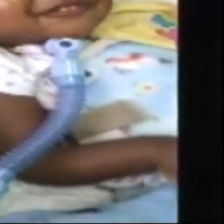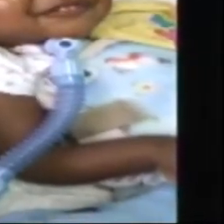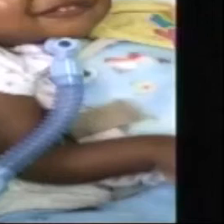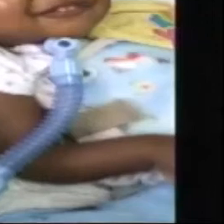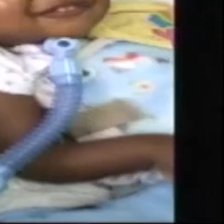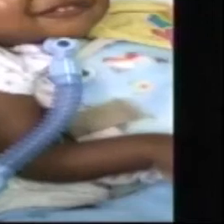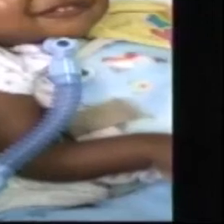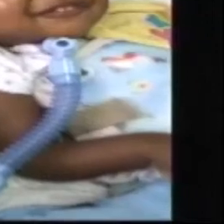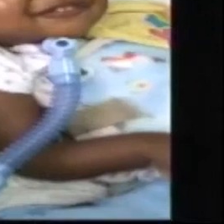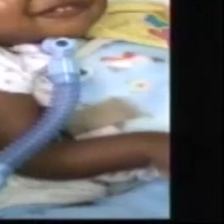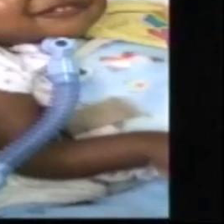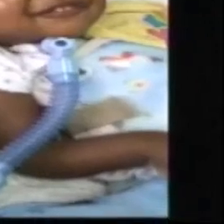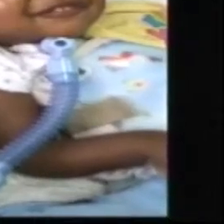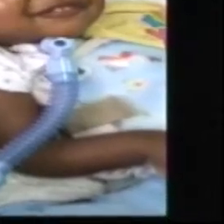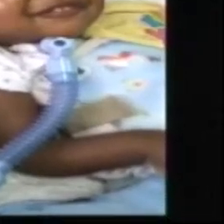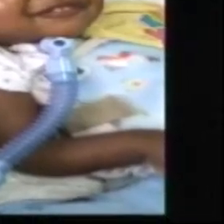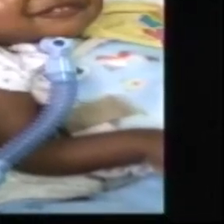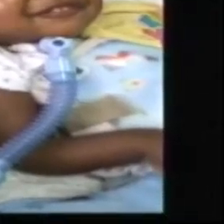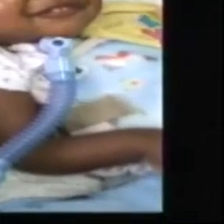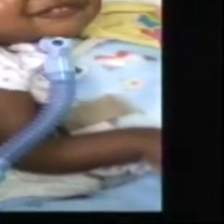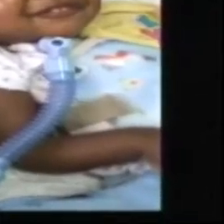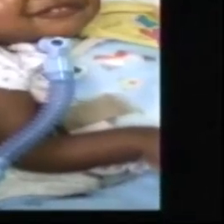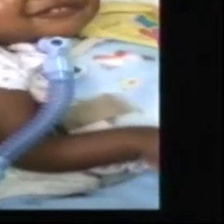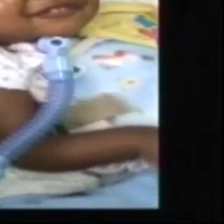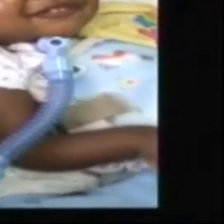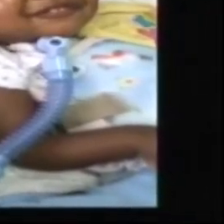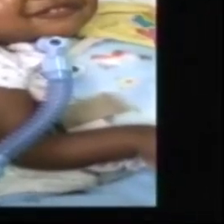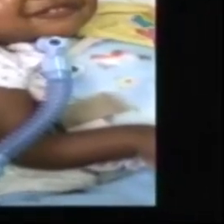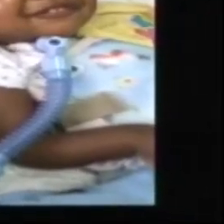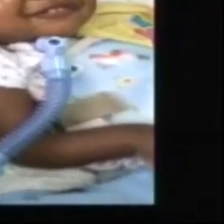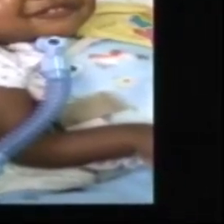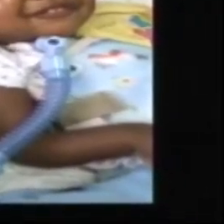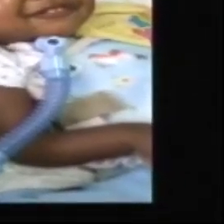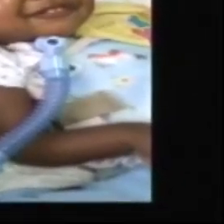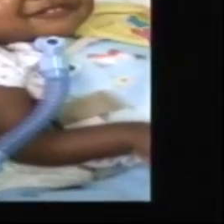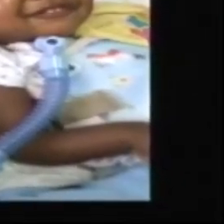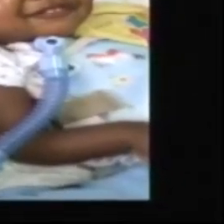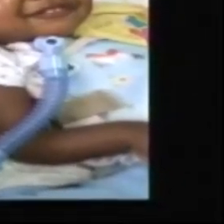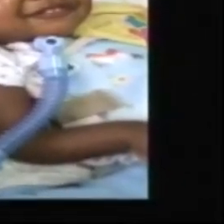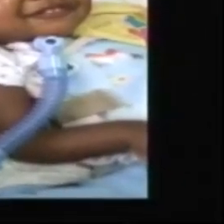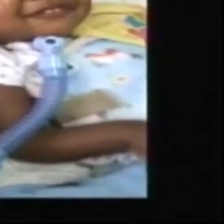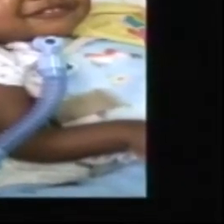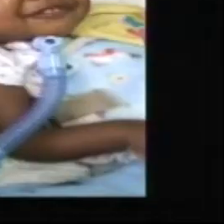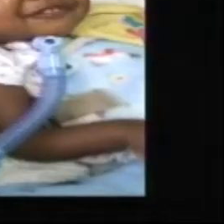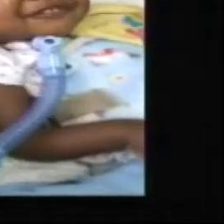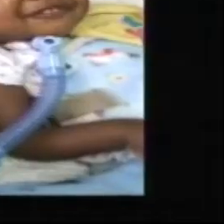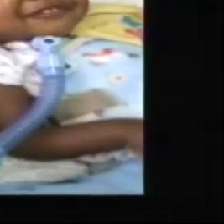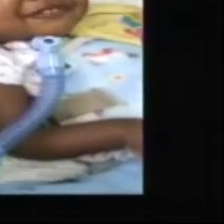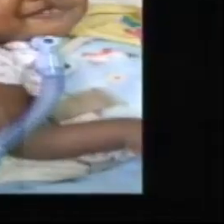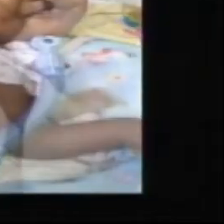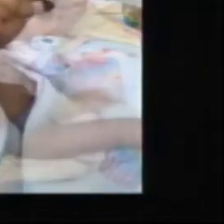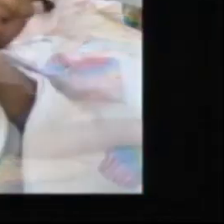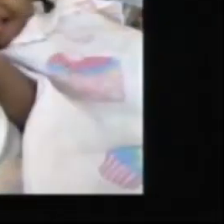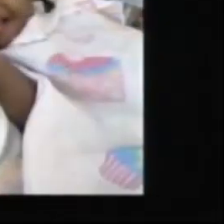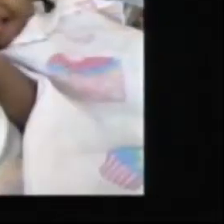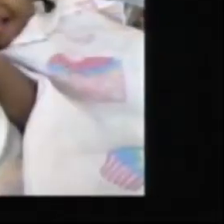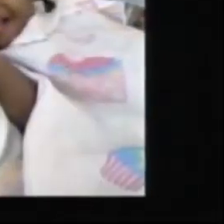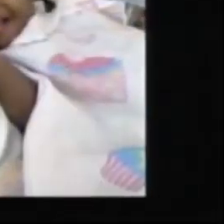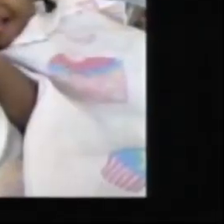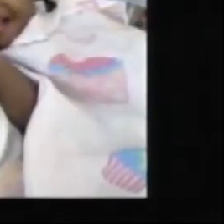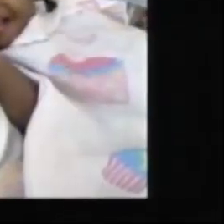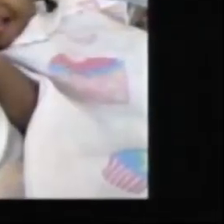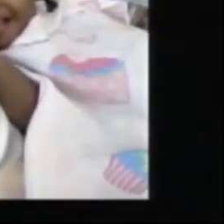with spinal muscular atrophy type 2 or SMA, and that's a genetic disease that causes muscle weakness and